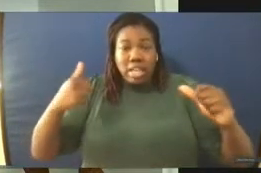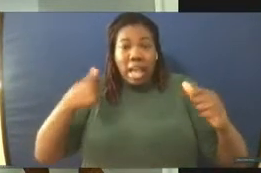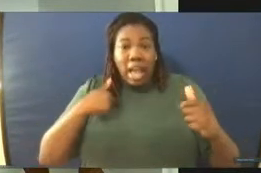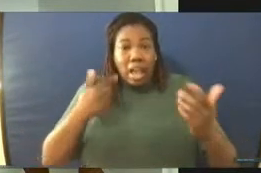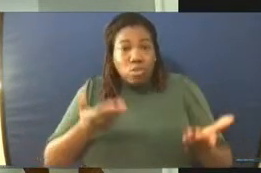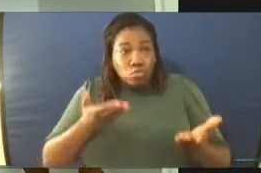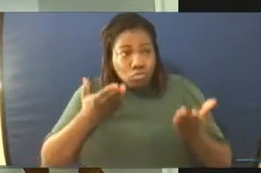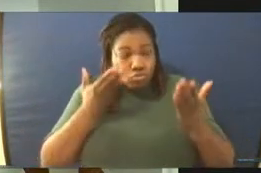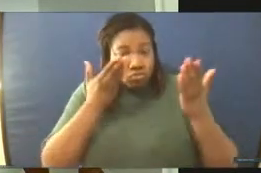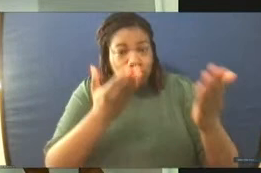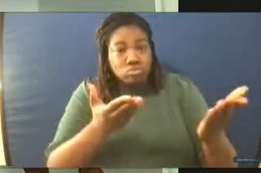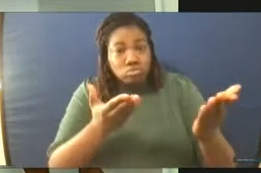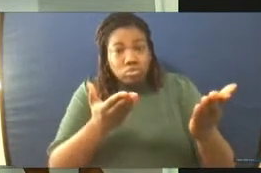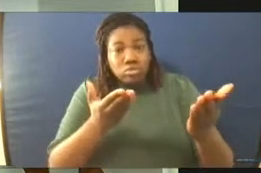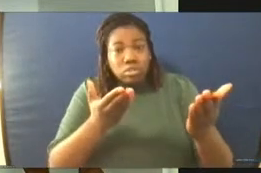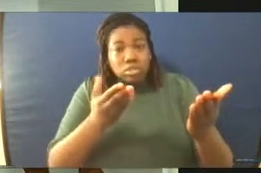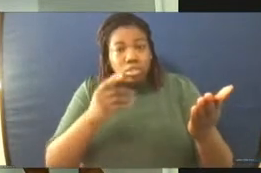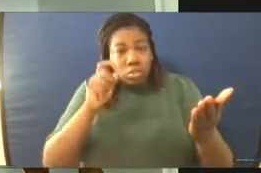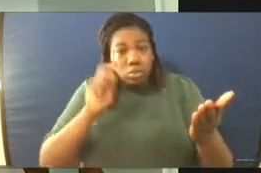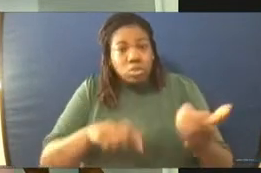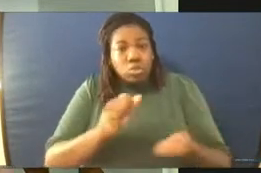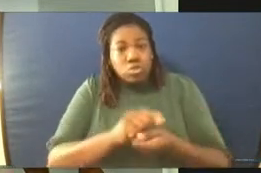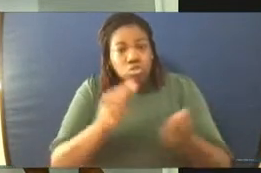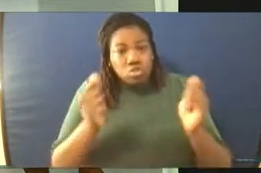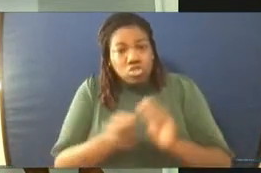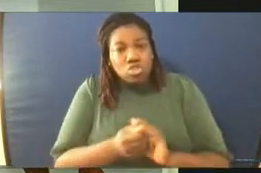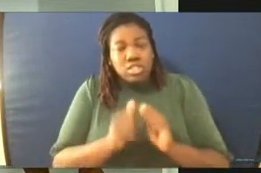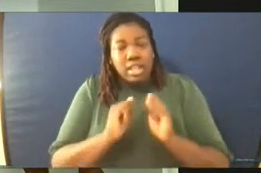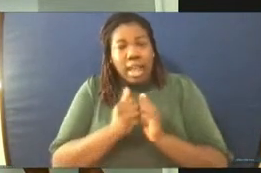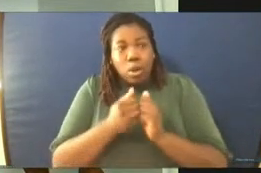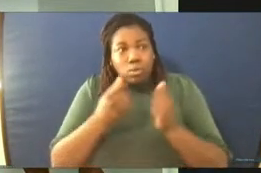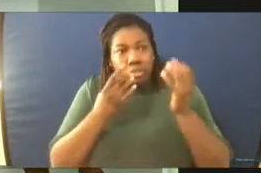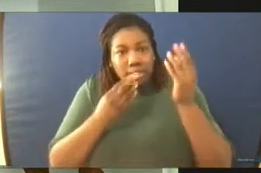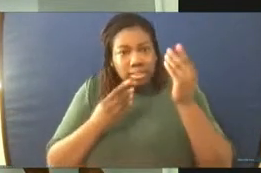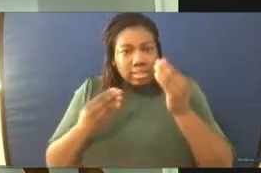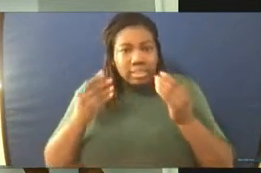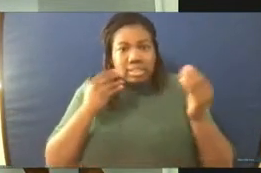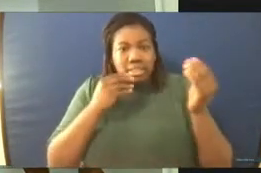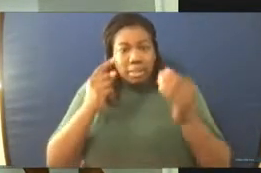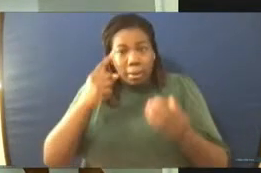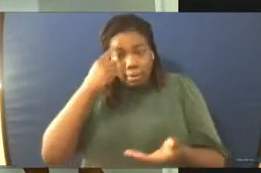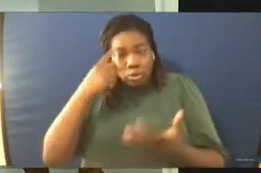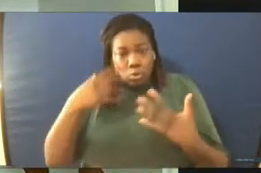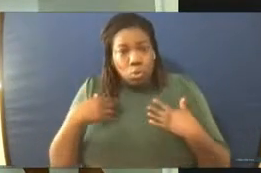recommendation is that we have to change how we think about mental